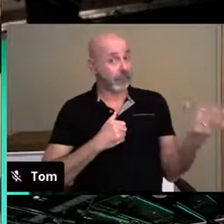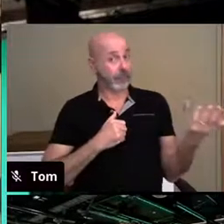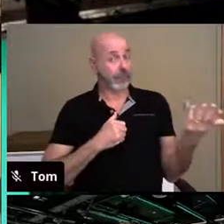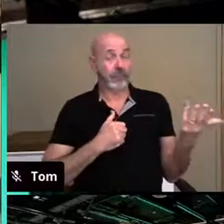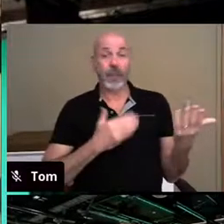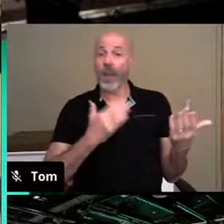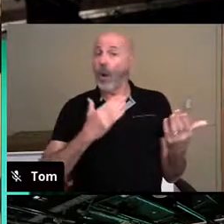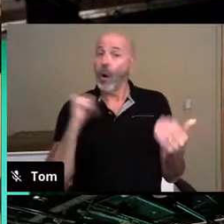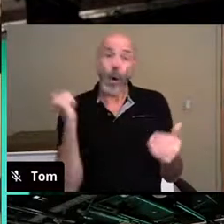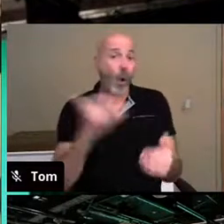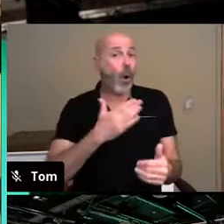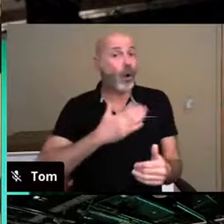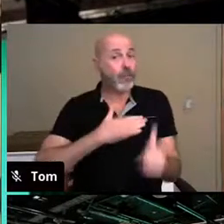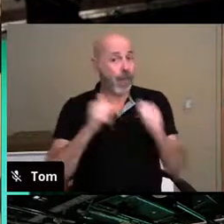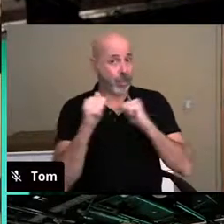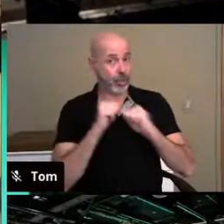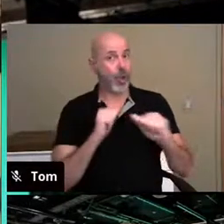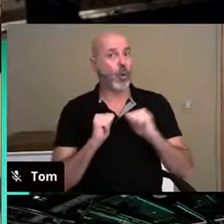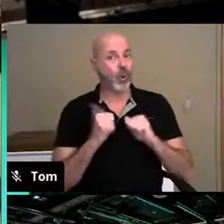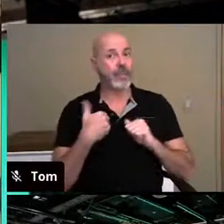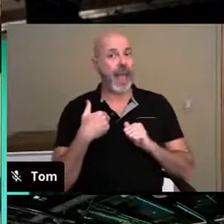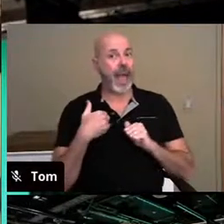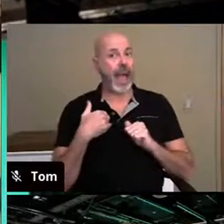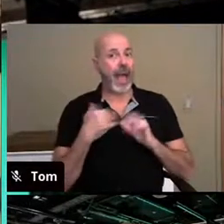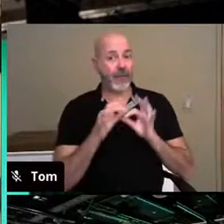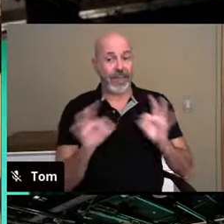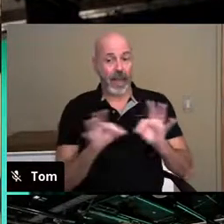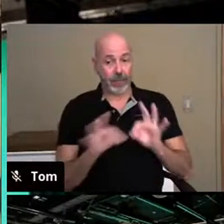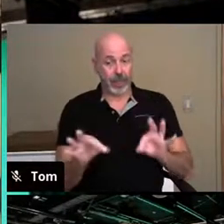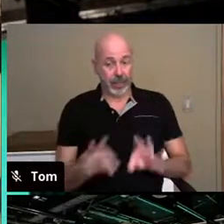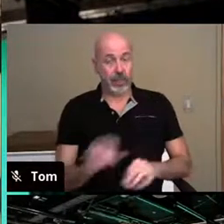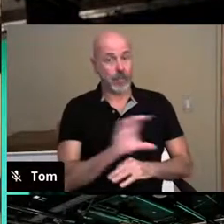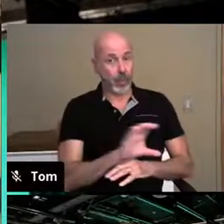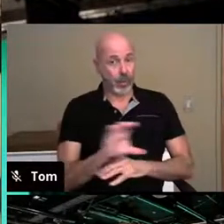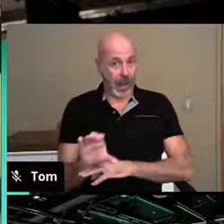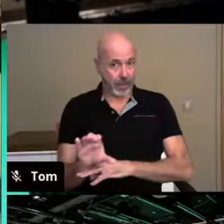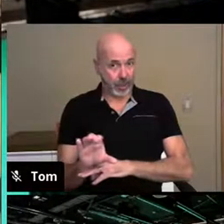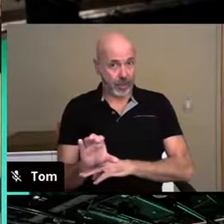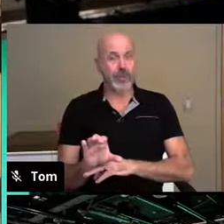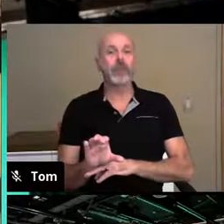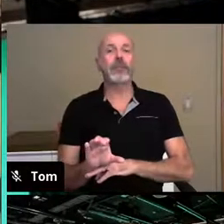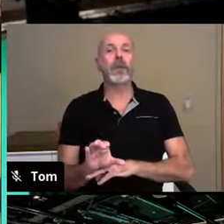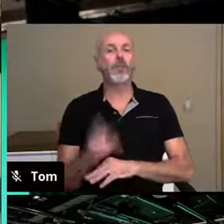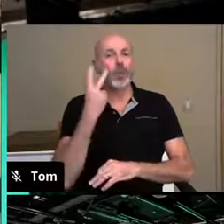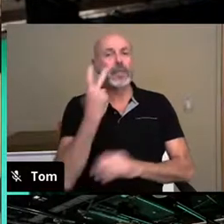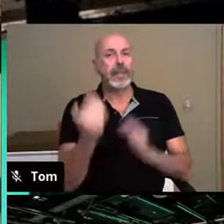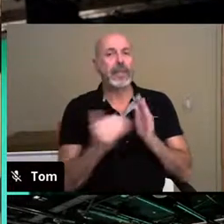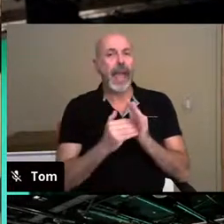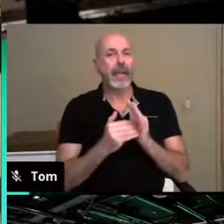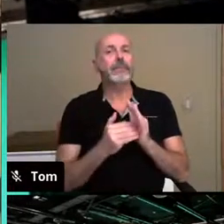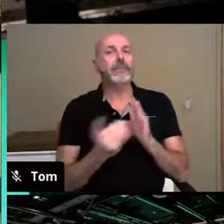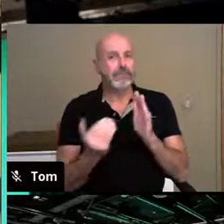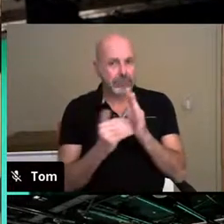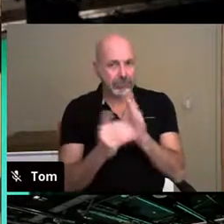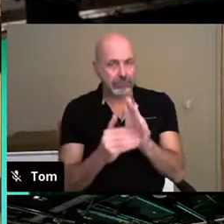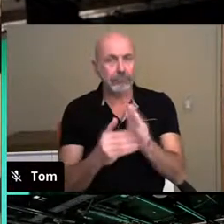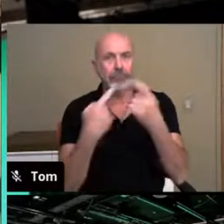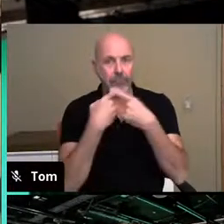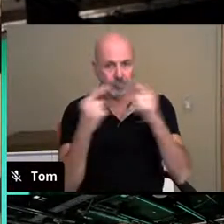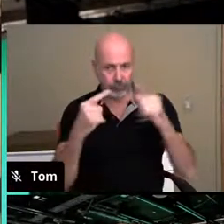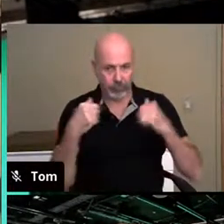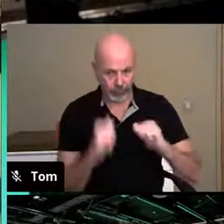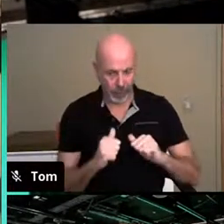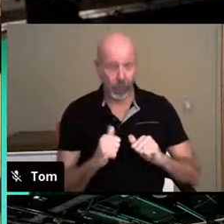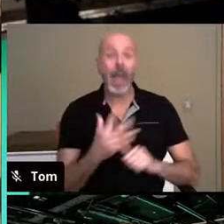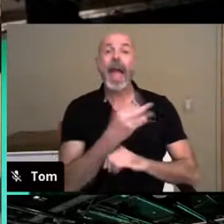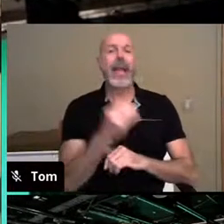my broadcasts are subtitled with closed captions in the rebroadcasts. And